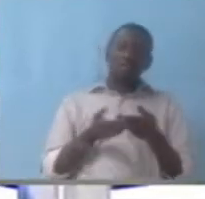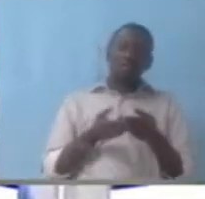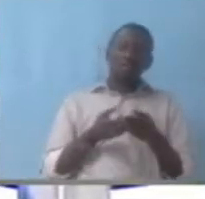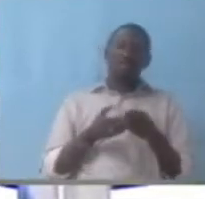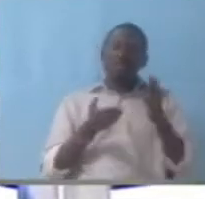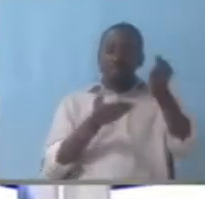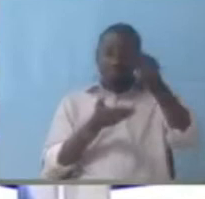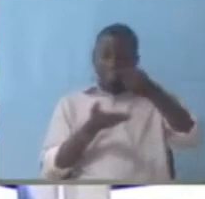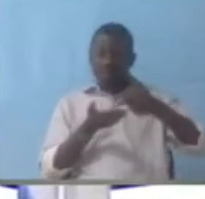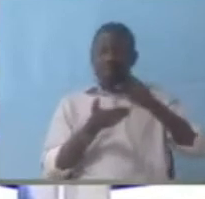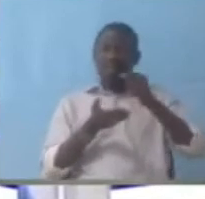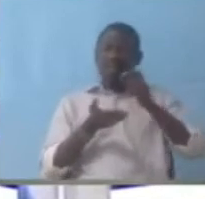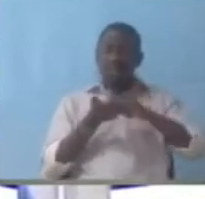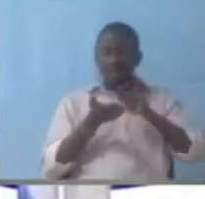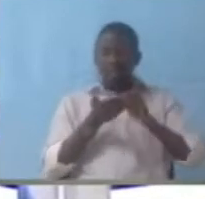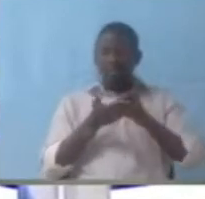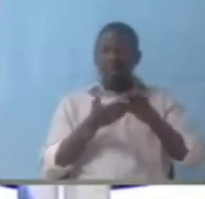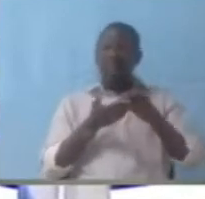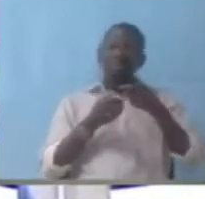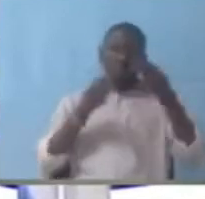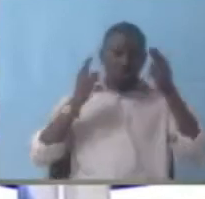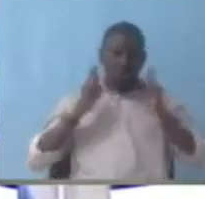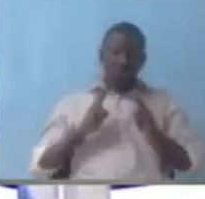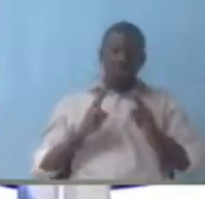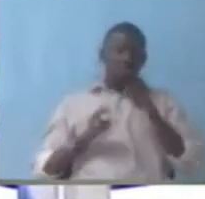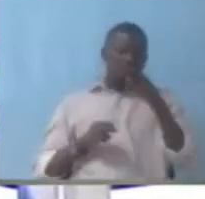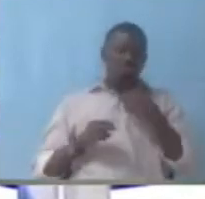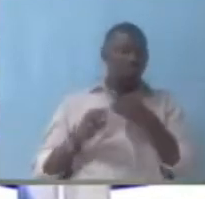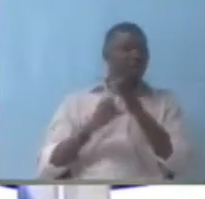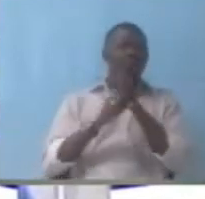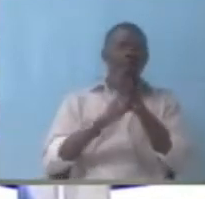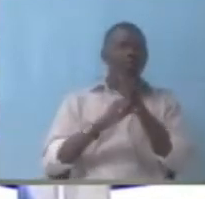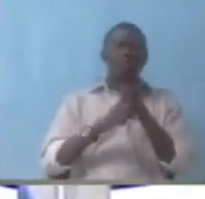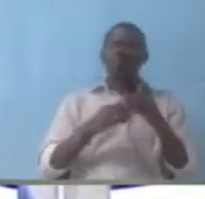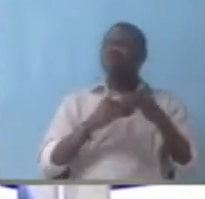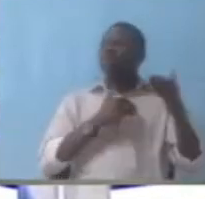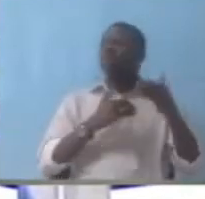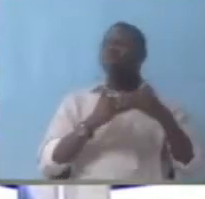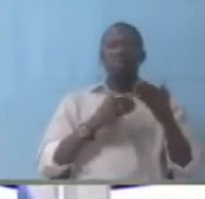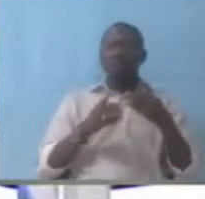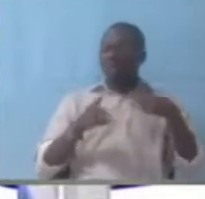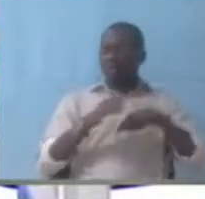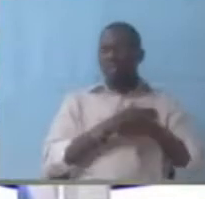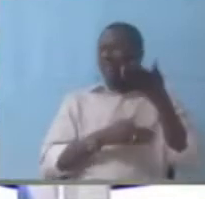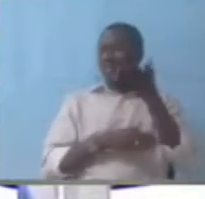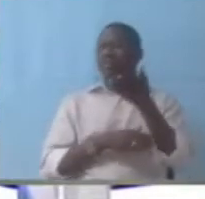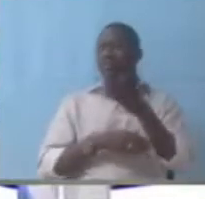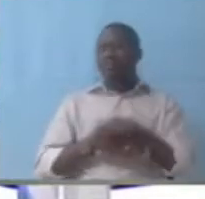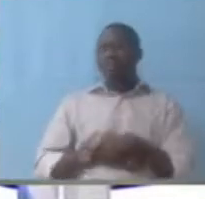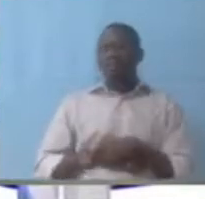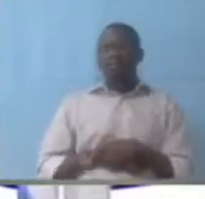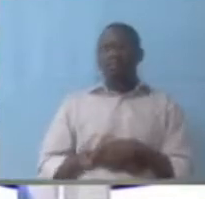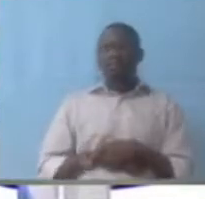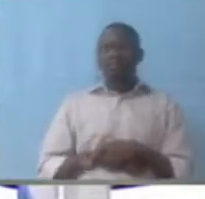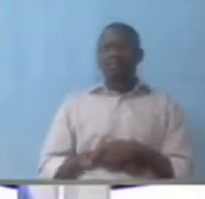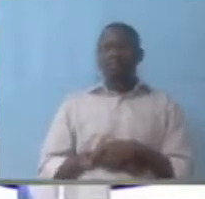that, you were very instrumental. And we get a more than a long nose to Safiro to Luara Carol and you get a parliamentary council D. You more than a long nose to